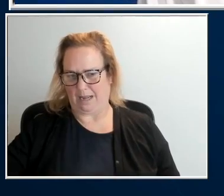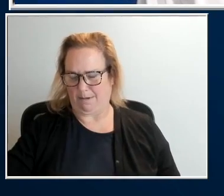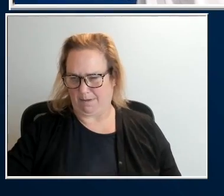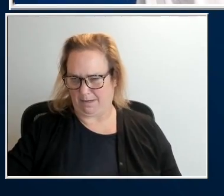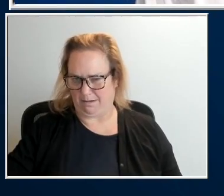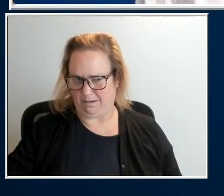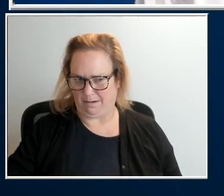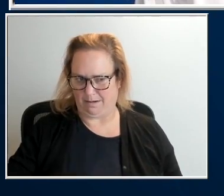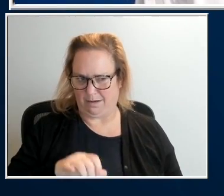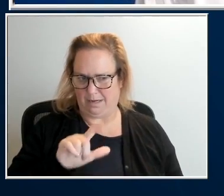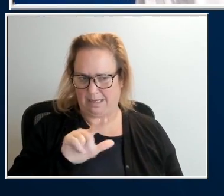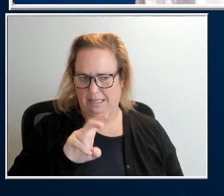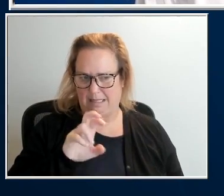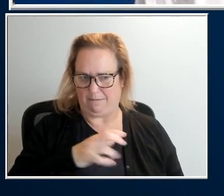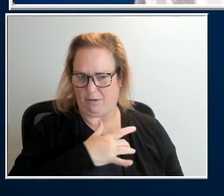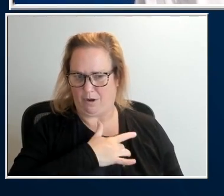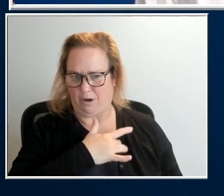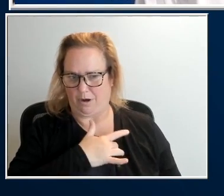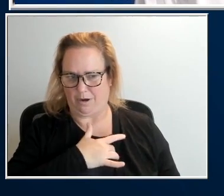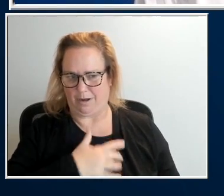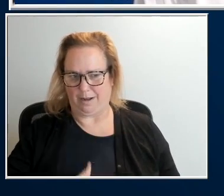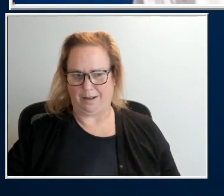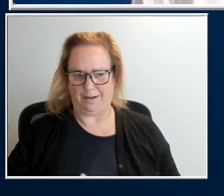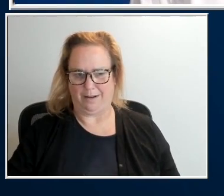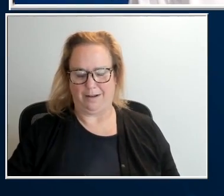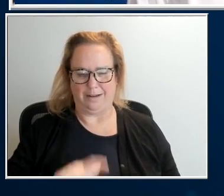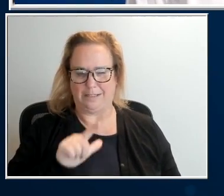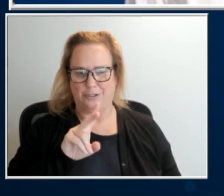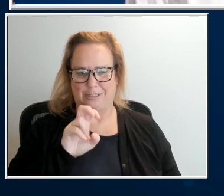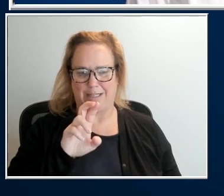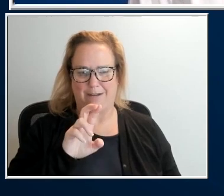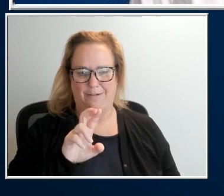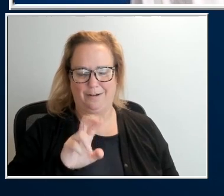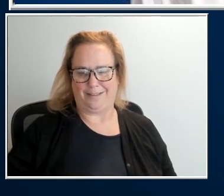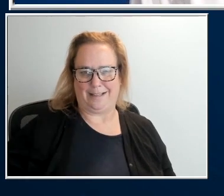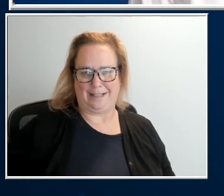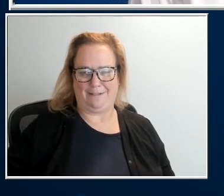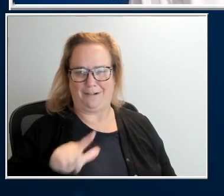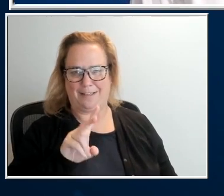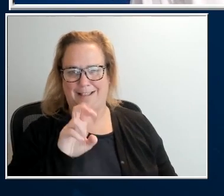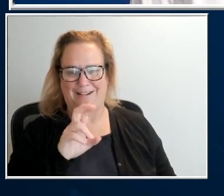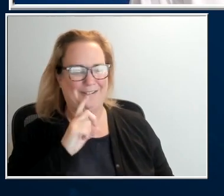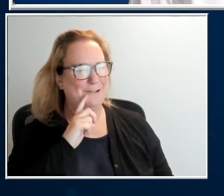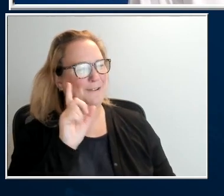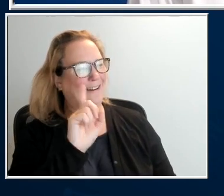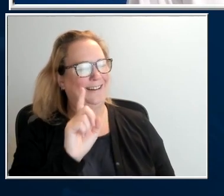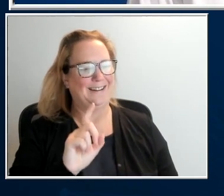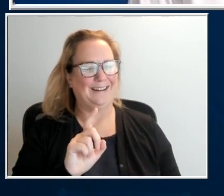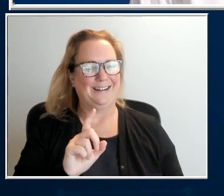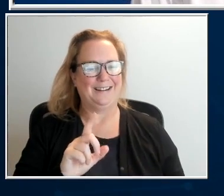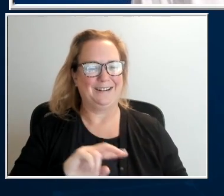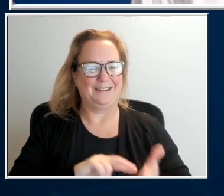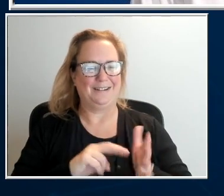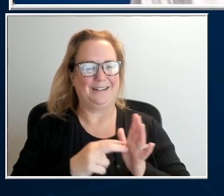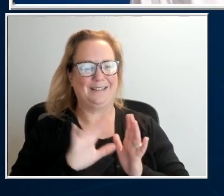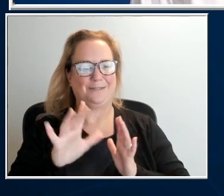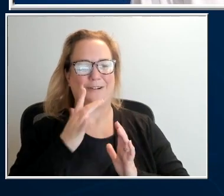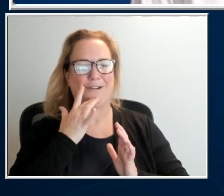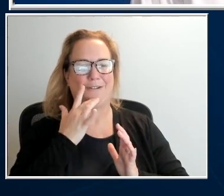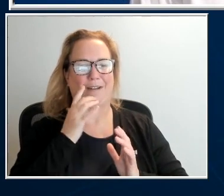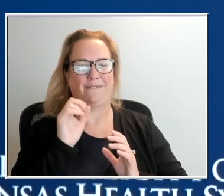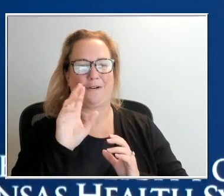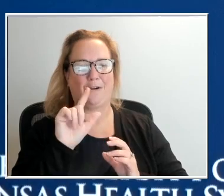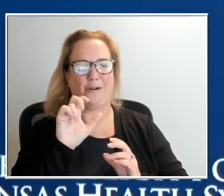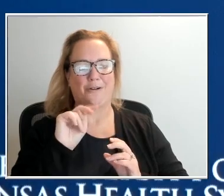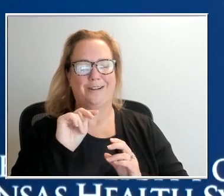the liver the heart of the abdomen, or is it just the liver of the abdomen? I don't know. Either way, we know that's one of your favorite organs, Dr. Coomer.